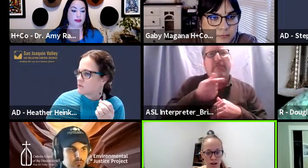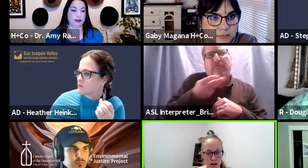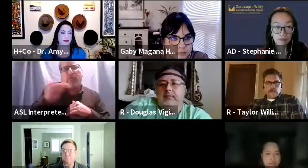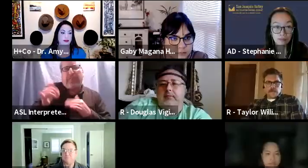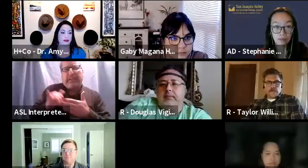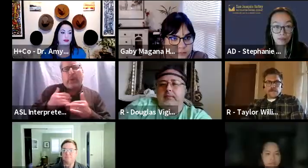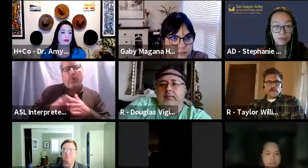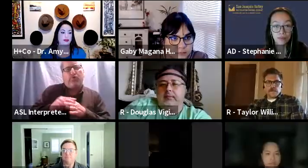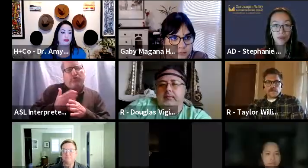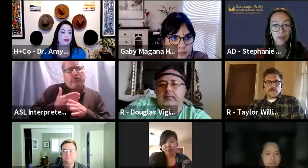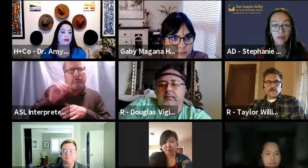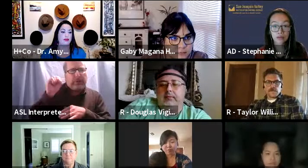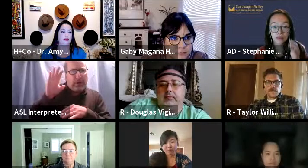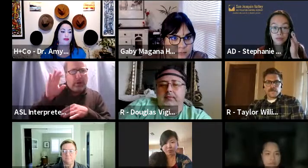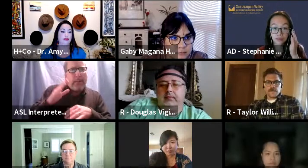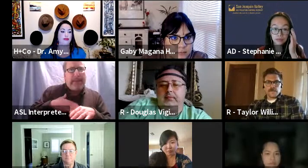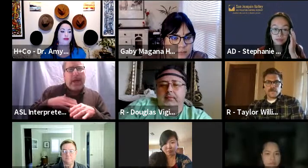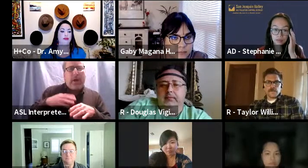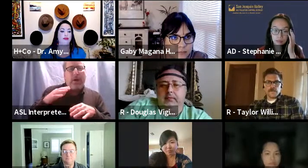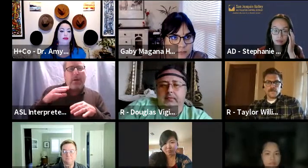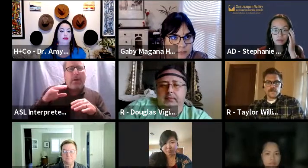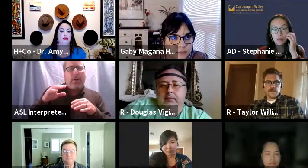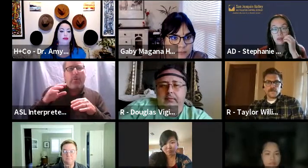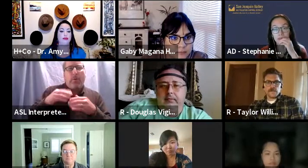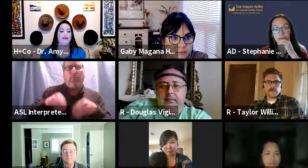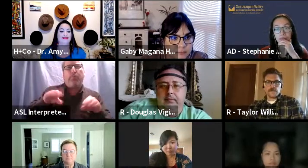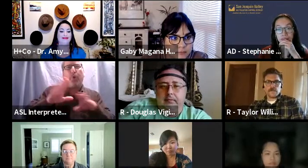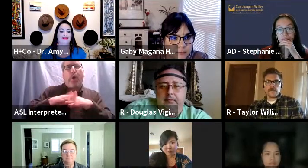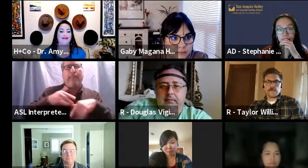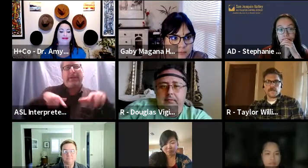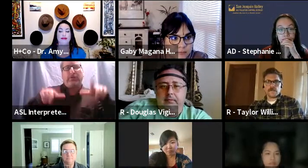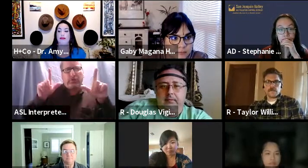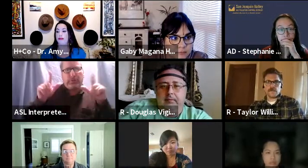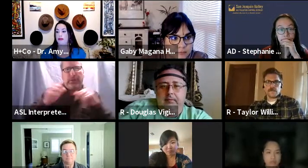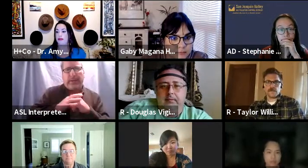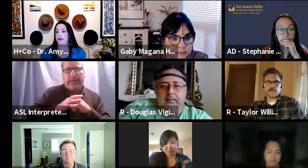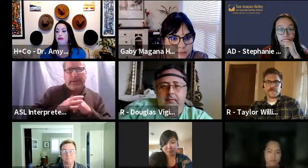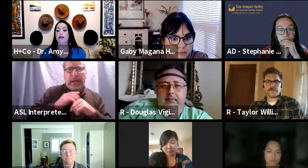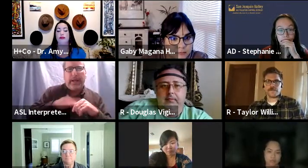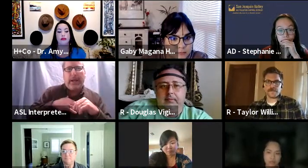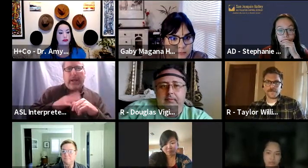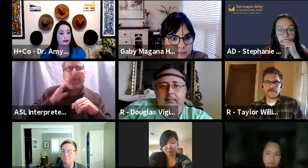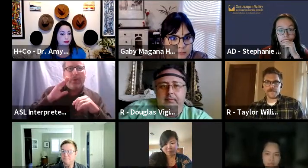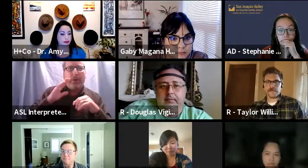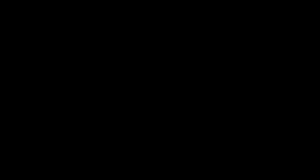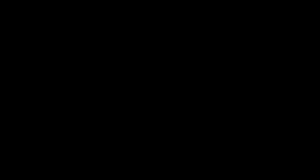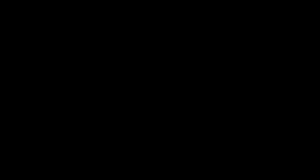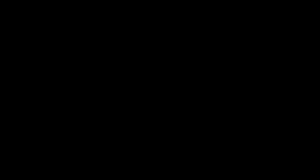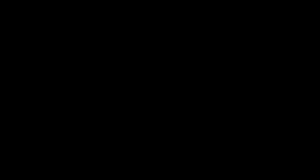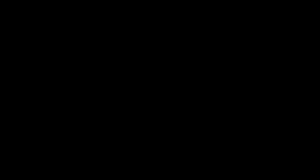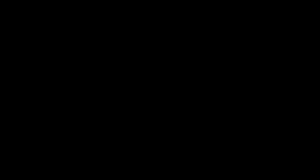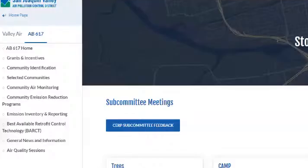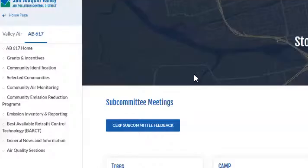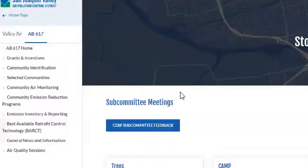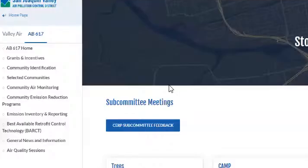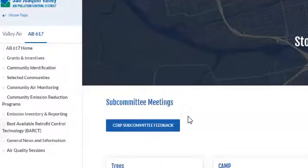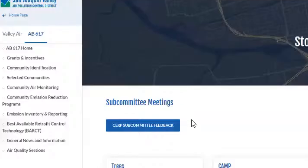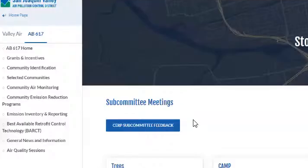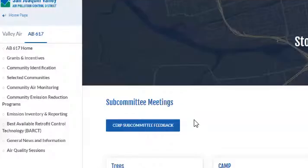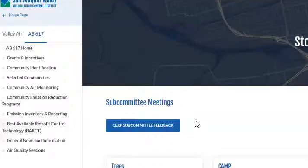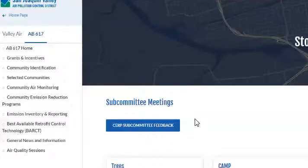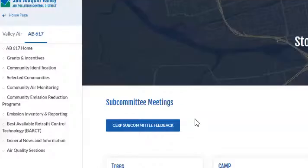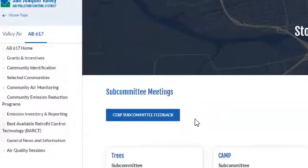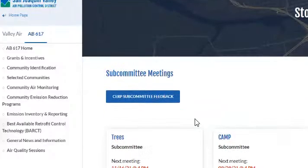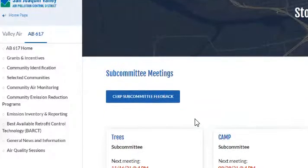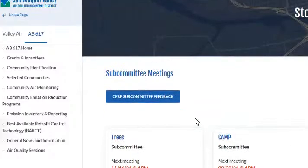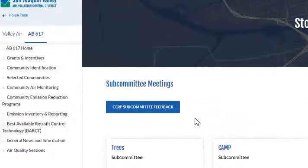just share my screen again, but I promise to share slightly different materials, although they will live in the same place you've seen, is just